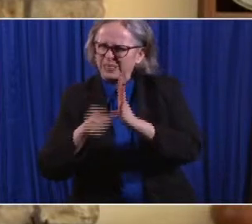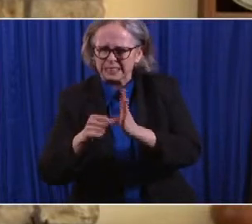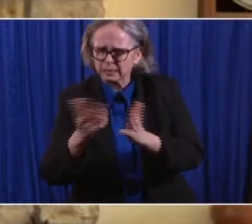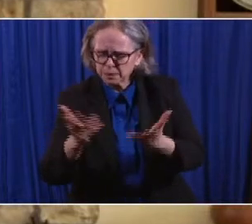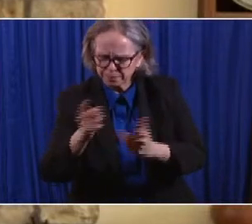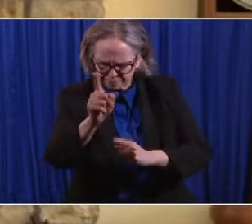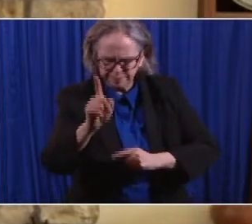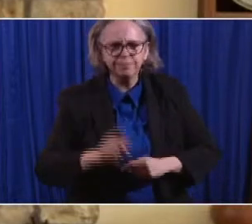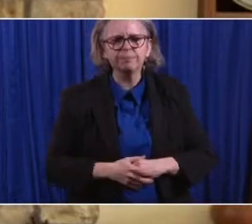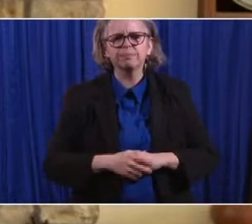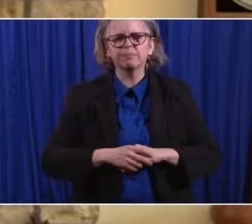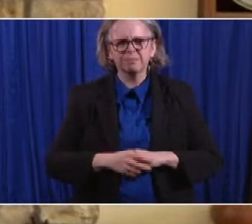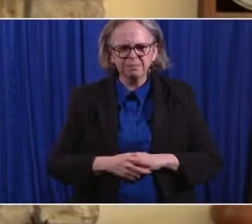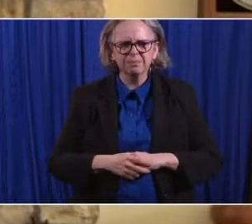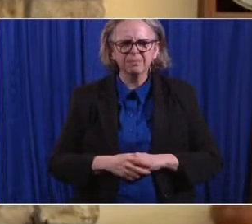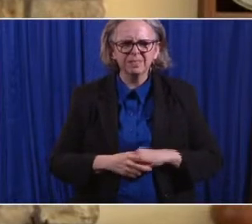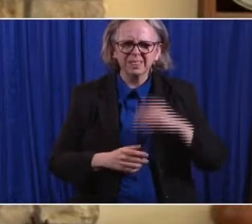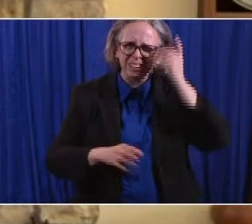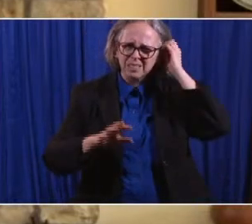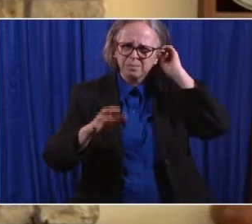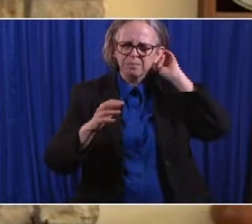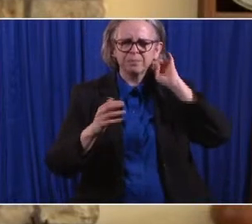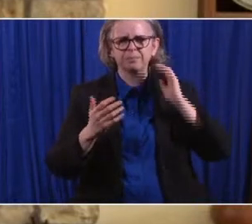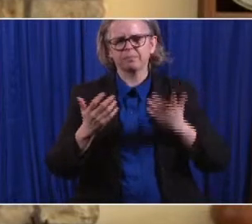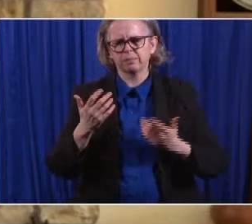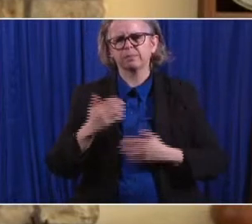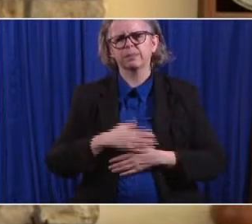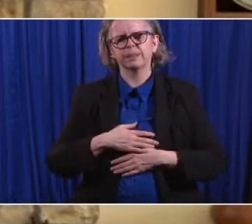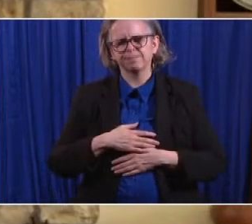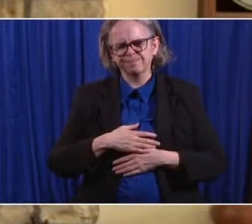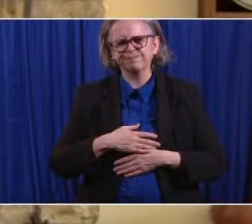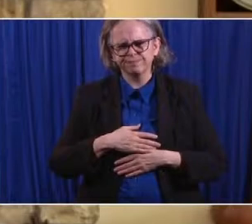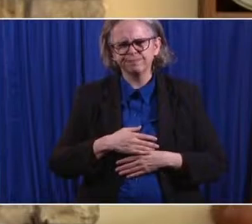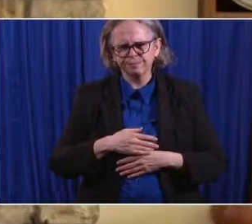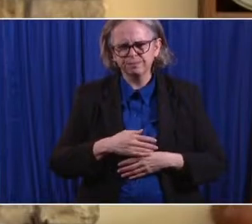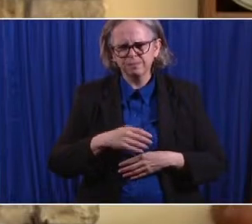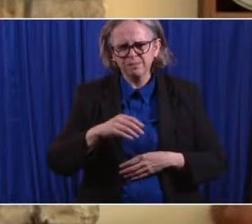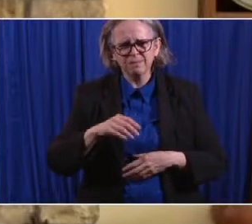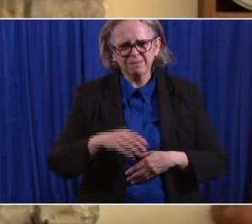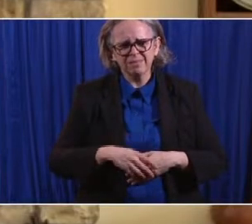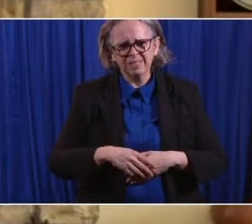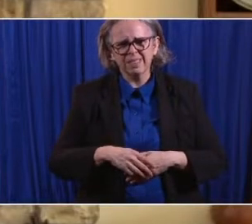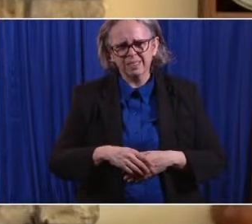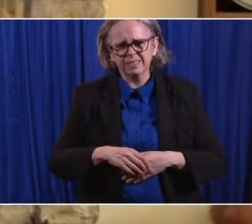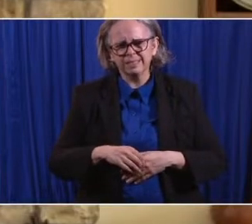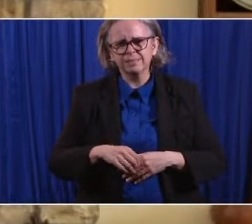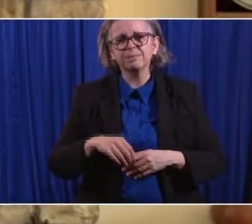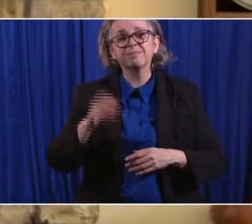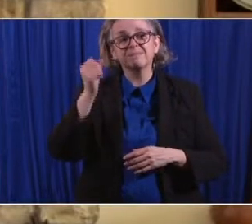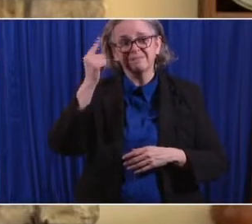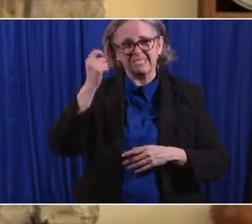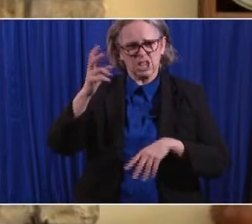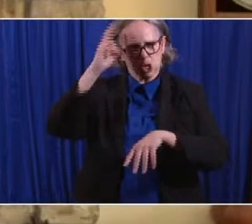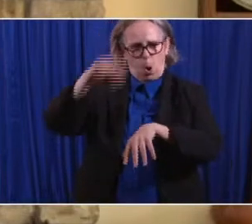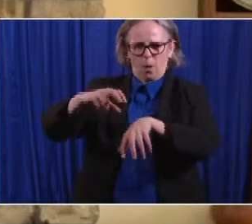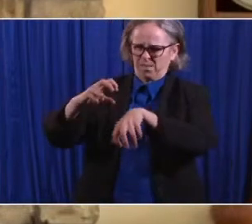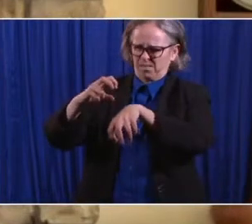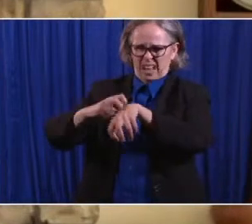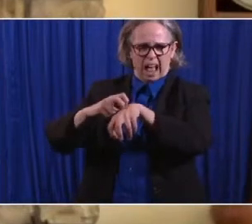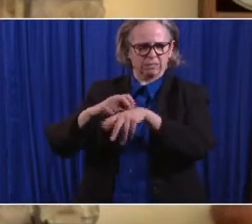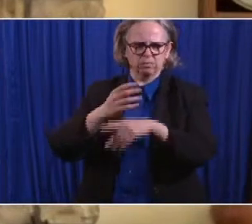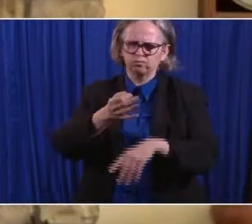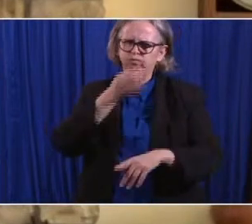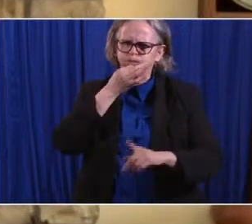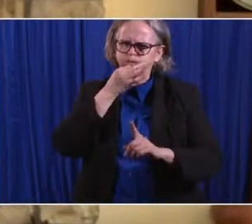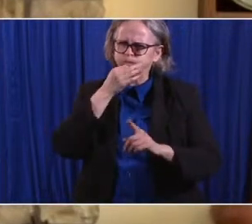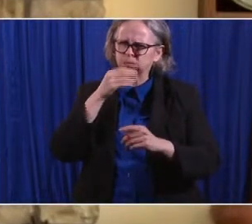arguments certainly for doing this, is that the virus comes into the prison by